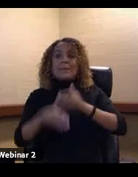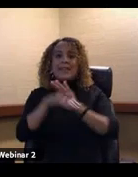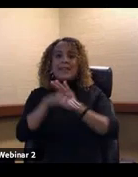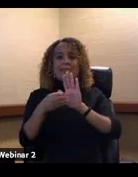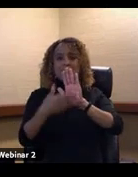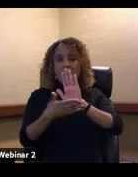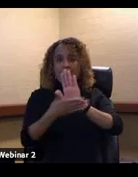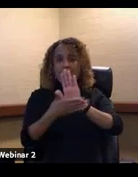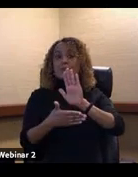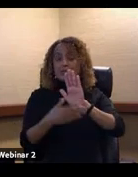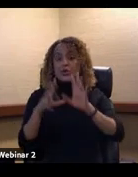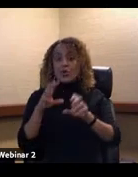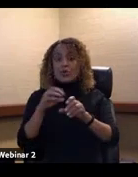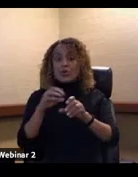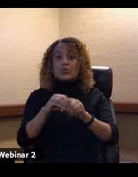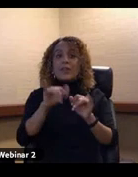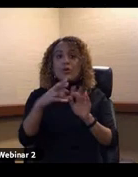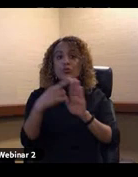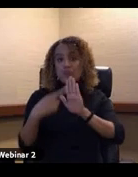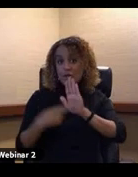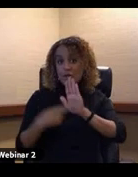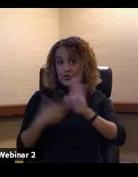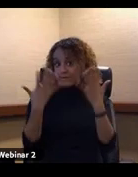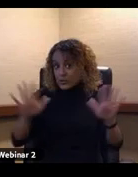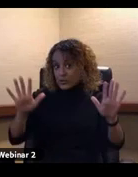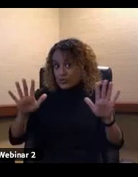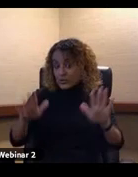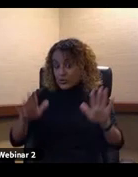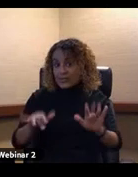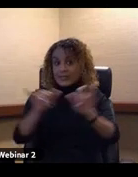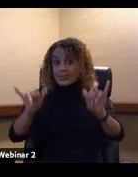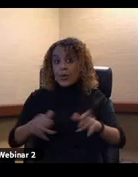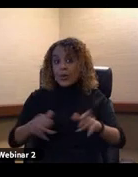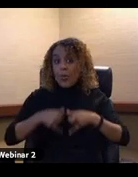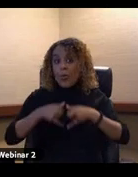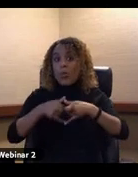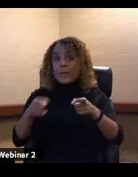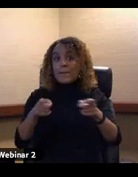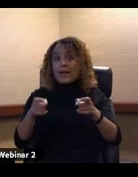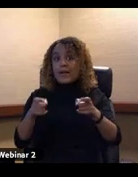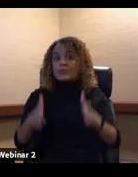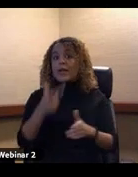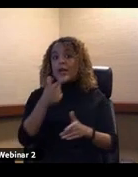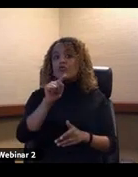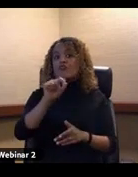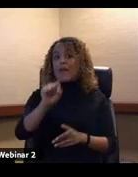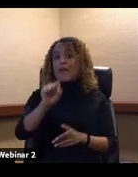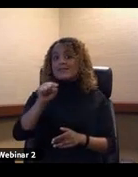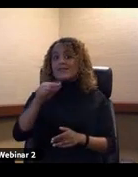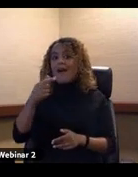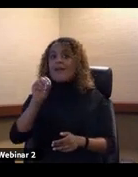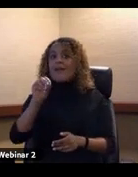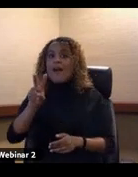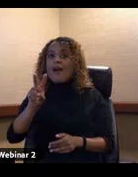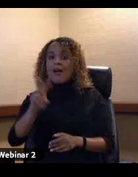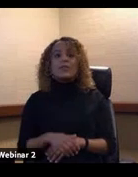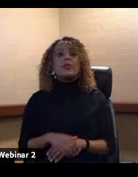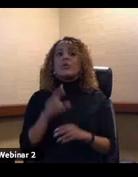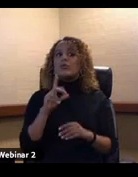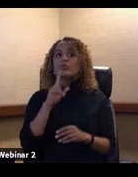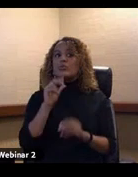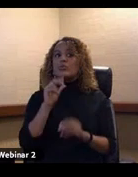document. This includes showing that you registered with the System for Award Management and Grants.gov no